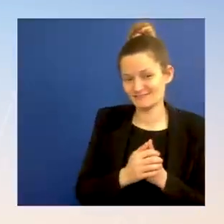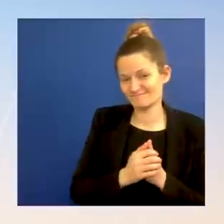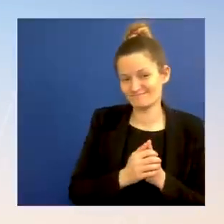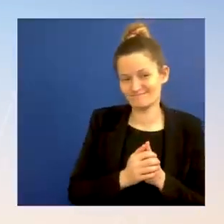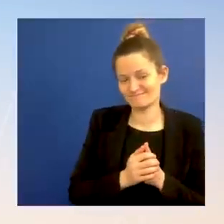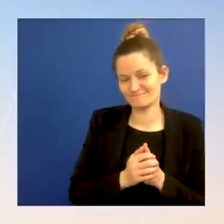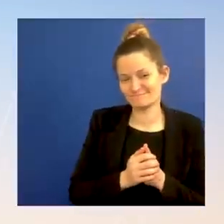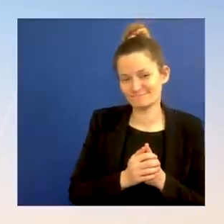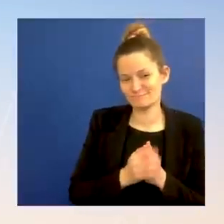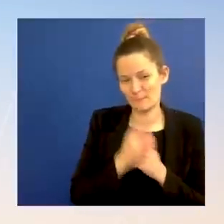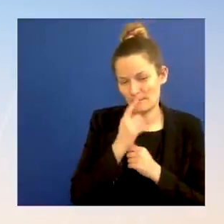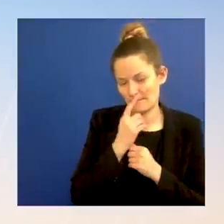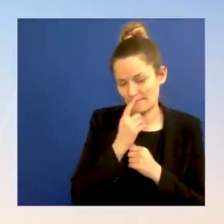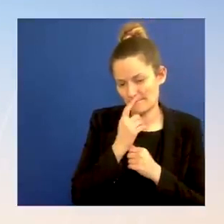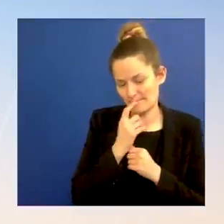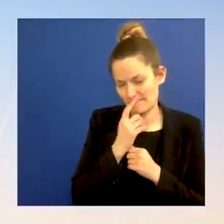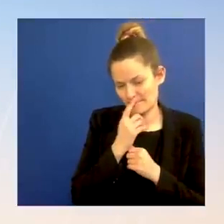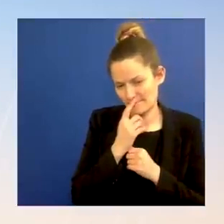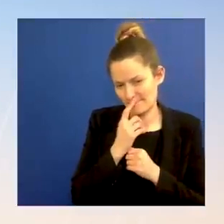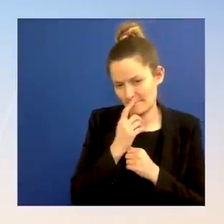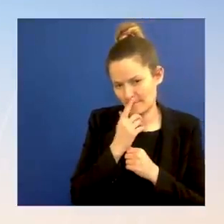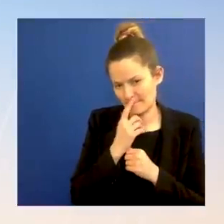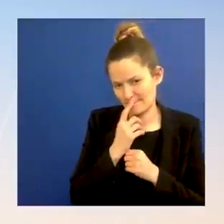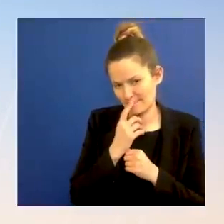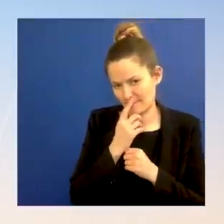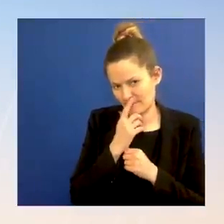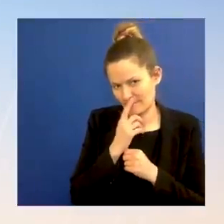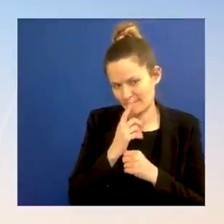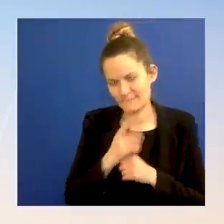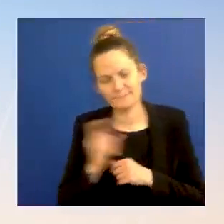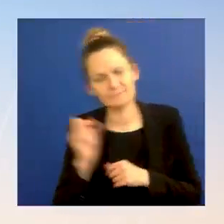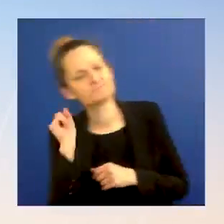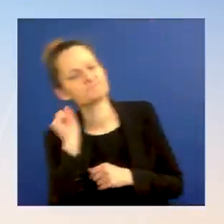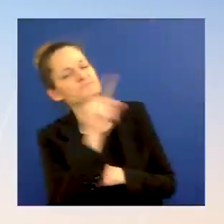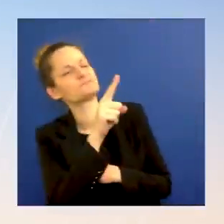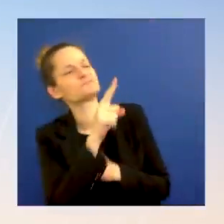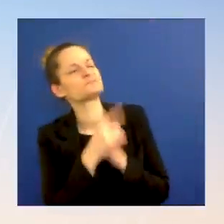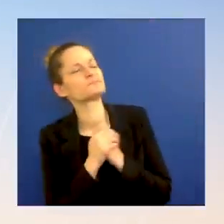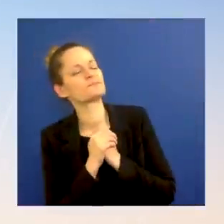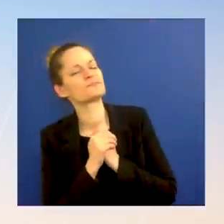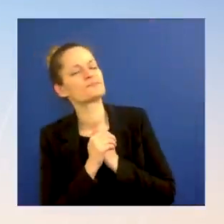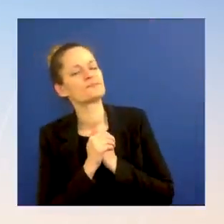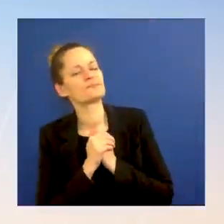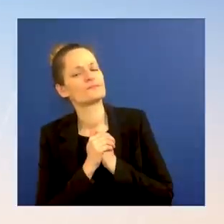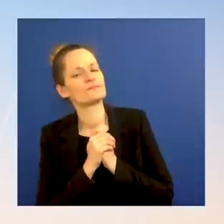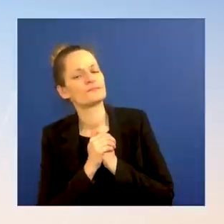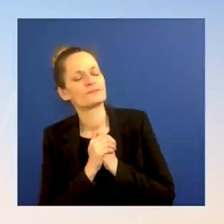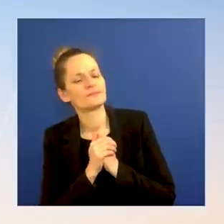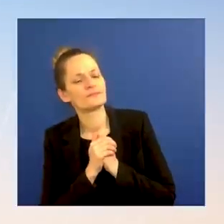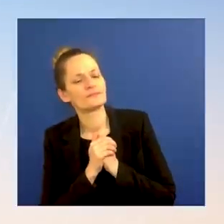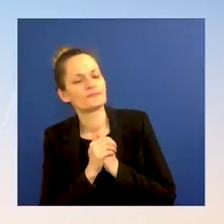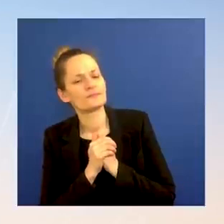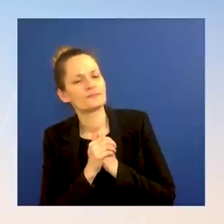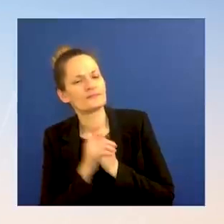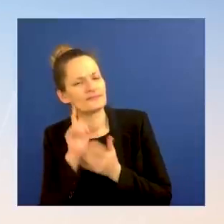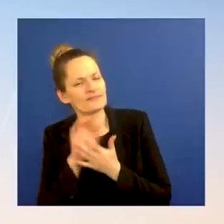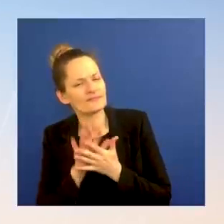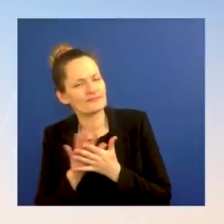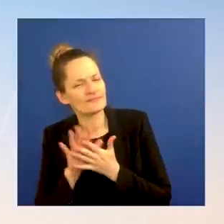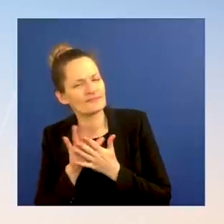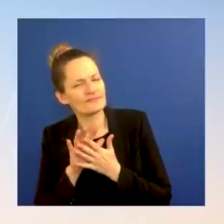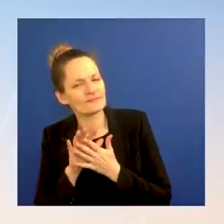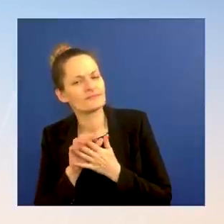asked for foreign reinforcements. What's the White House position on volunteer international fighters who wants to go to Ukraine? Would you